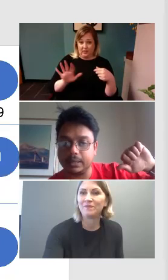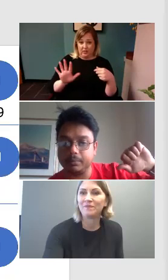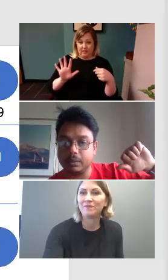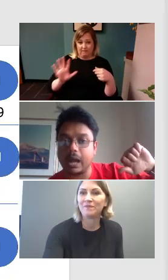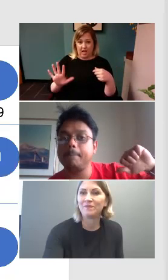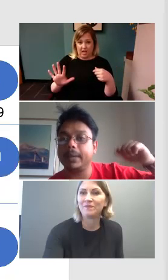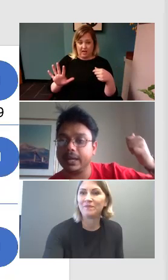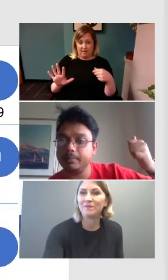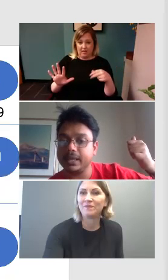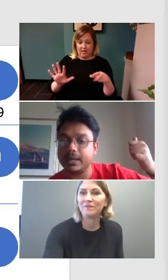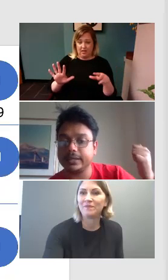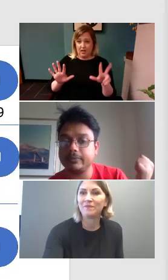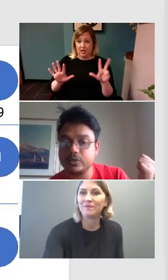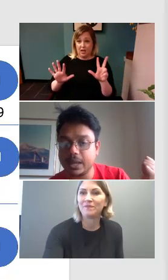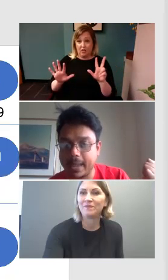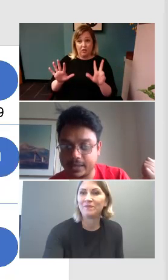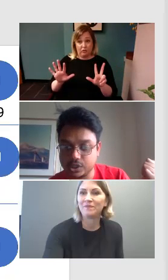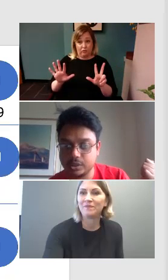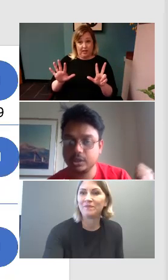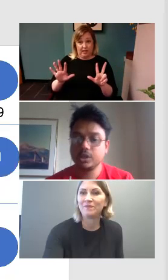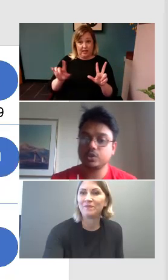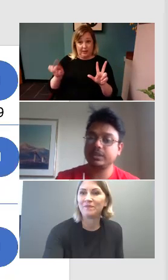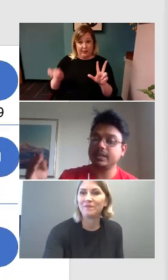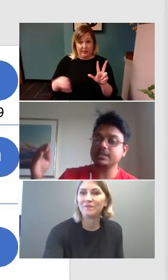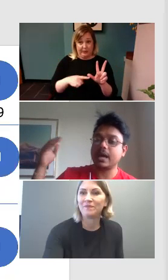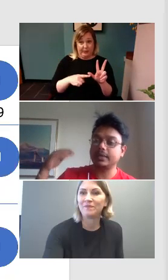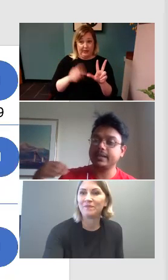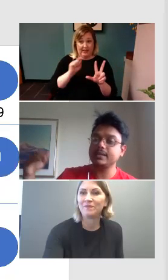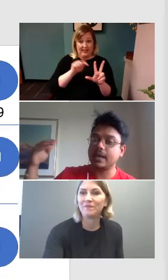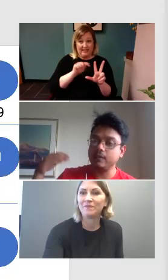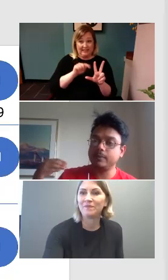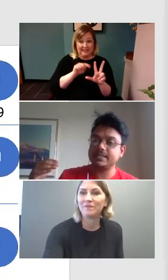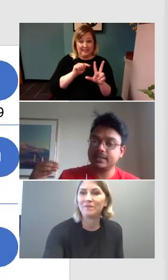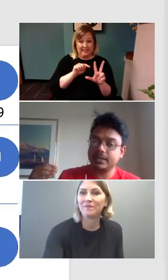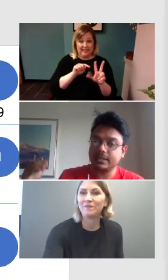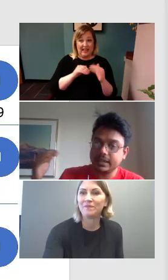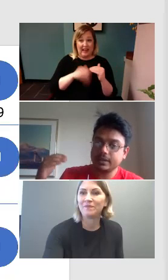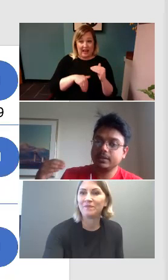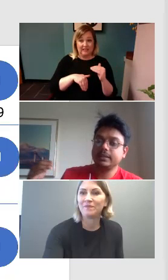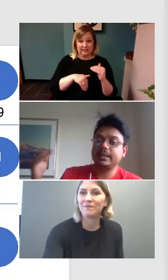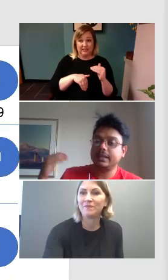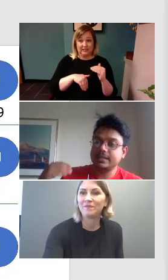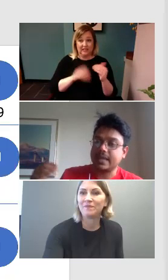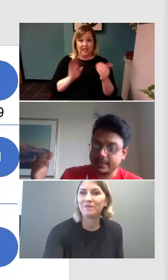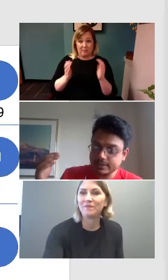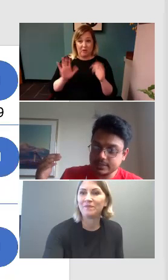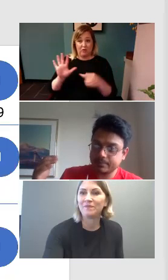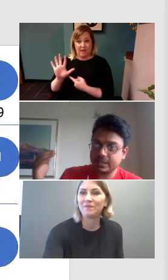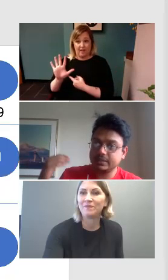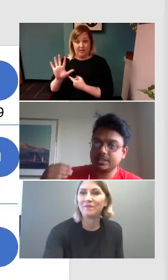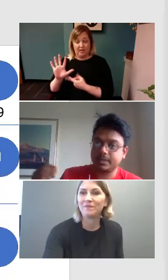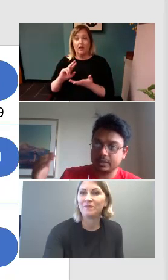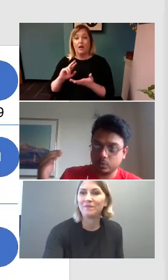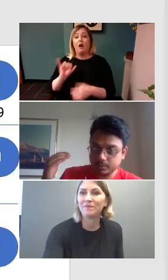basically our parent being connected using a back edge. So that is how we basically detect that there are